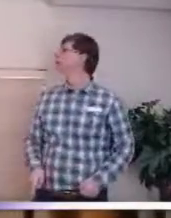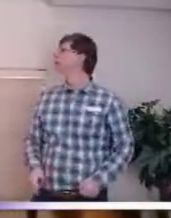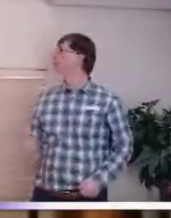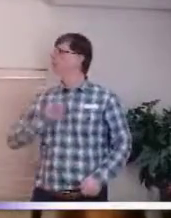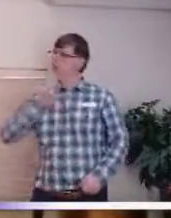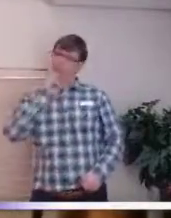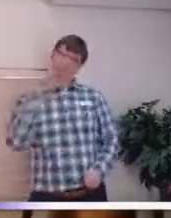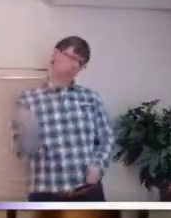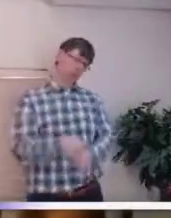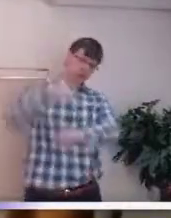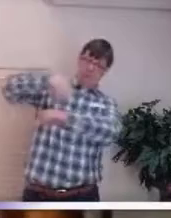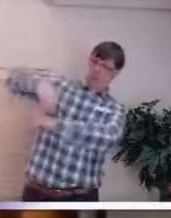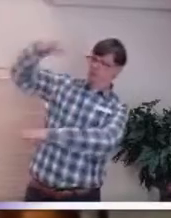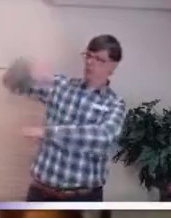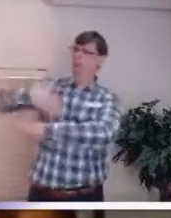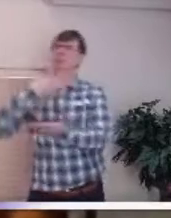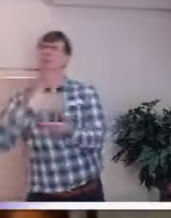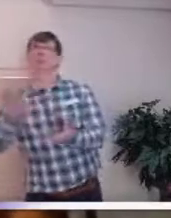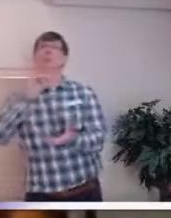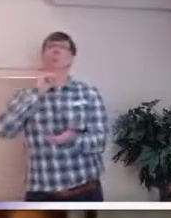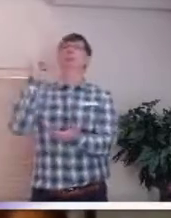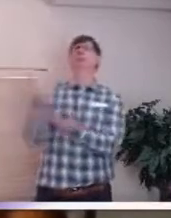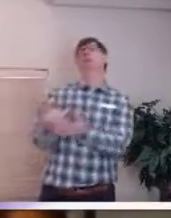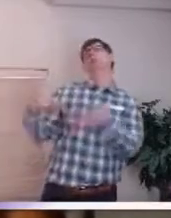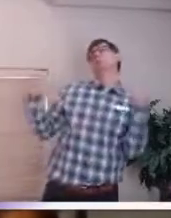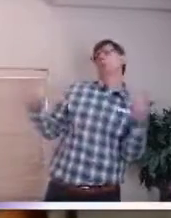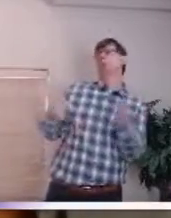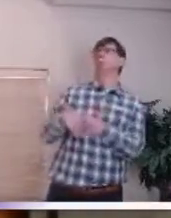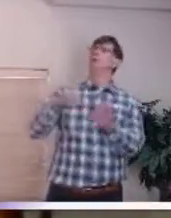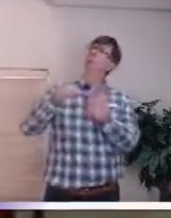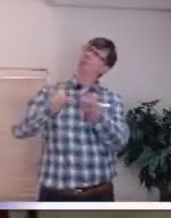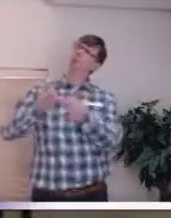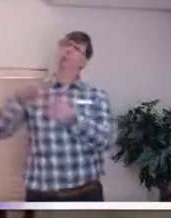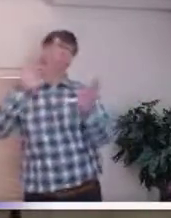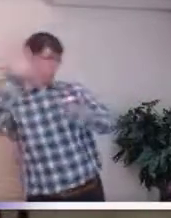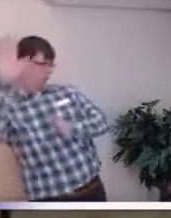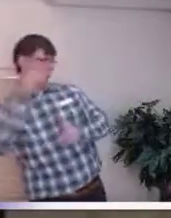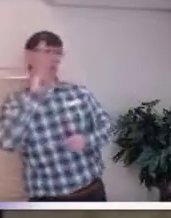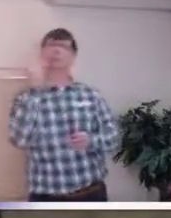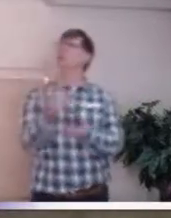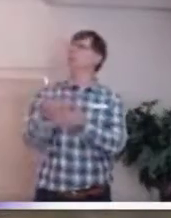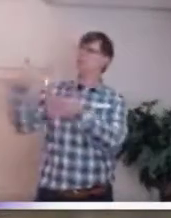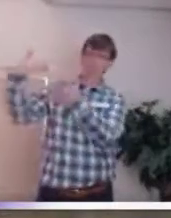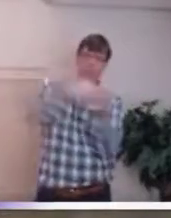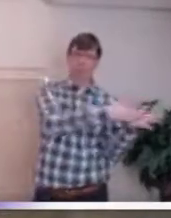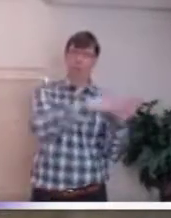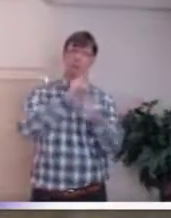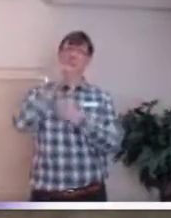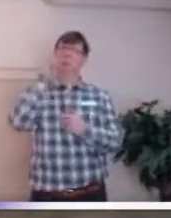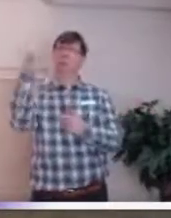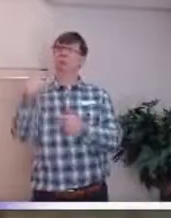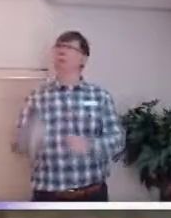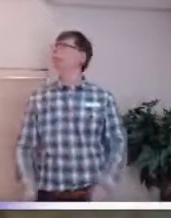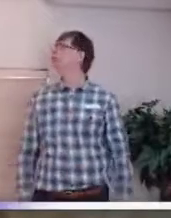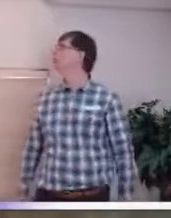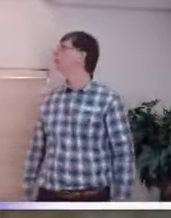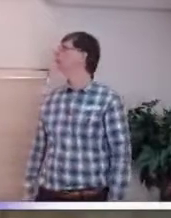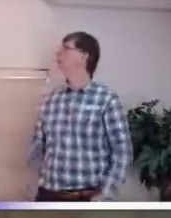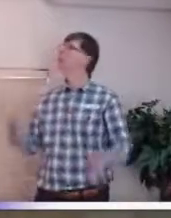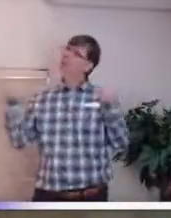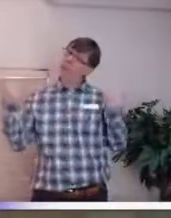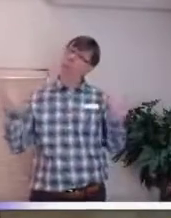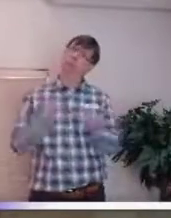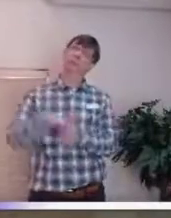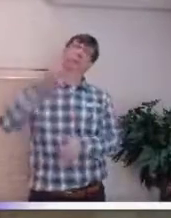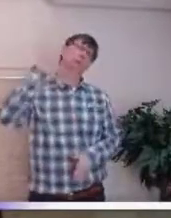you get to kind of pick up some things and go, why do I do that? Why do I react this way? Why does